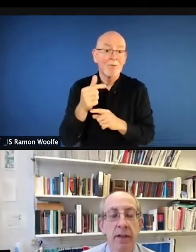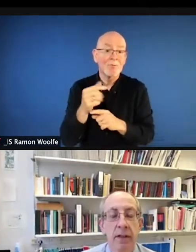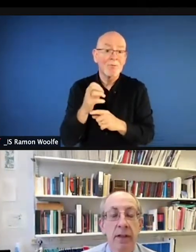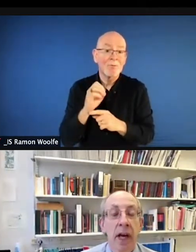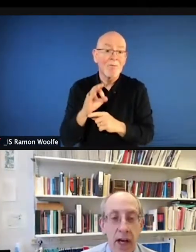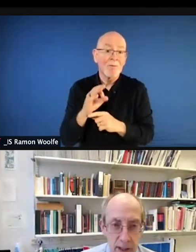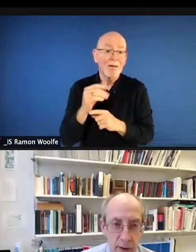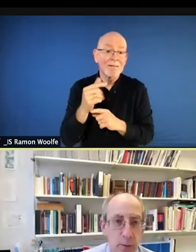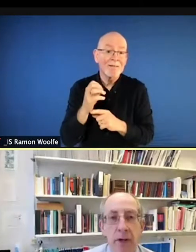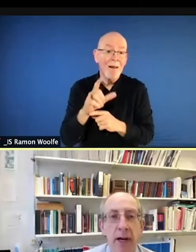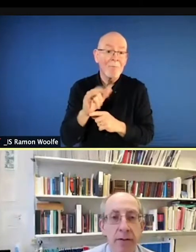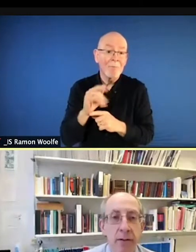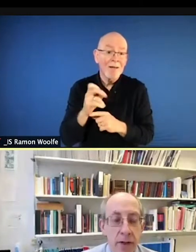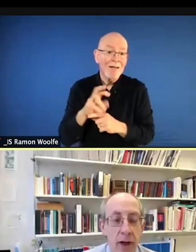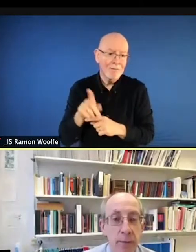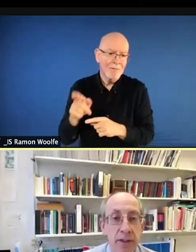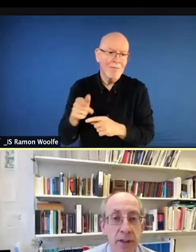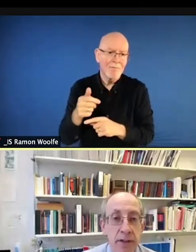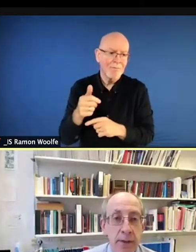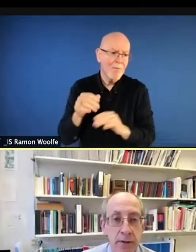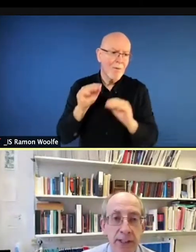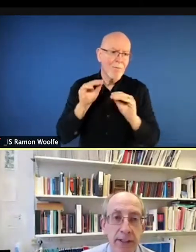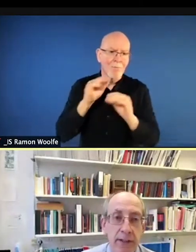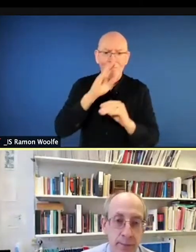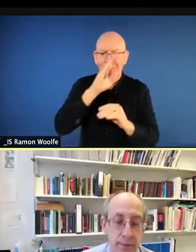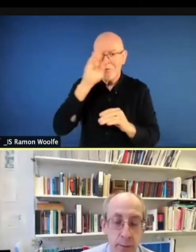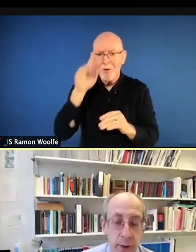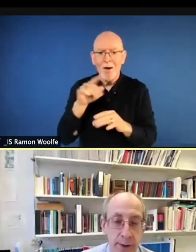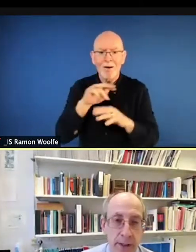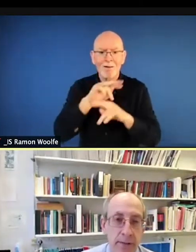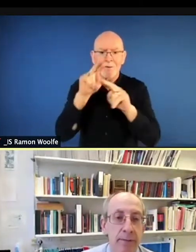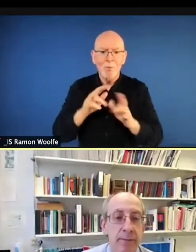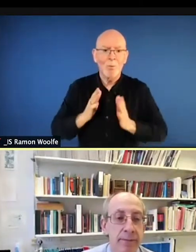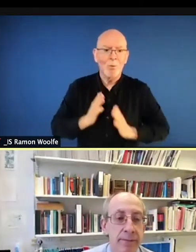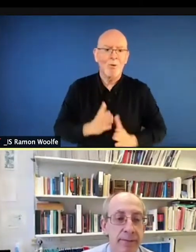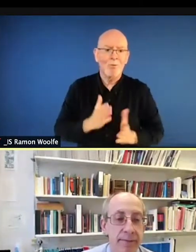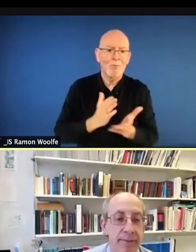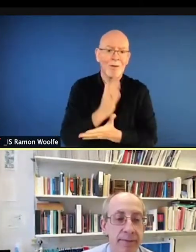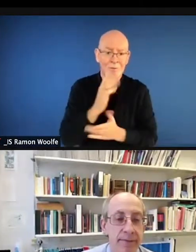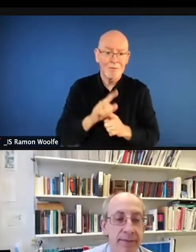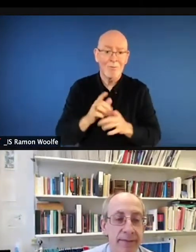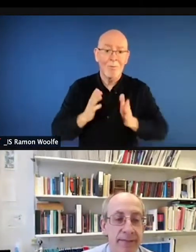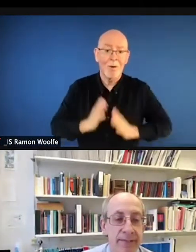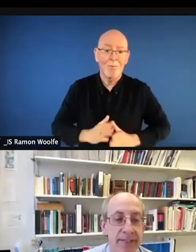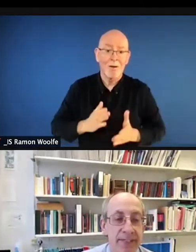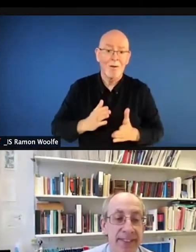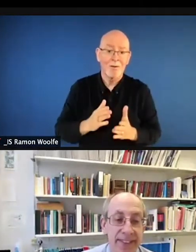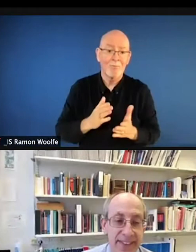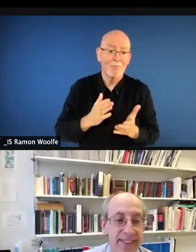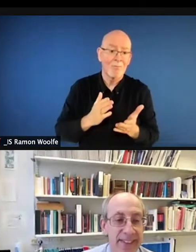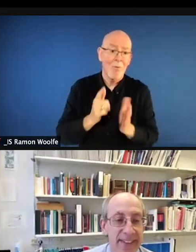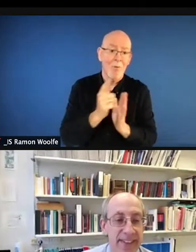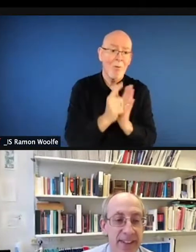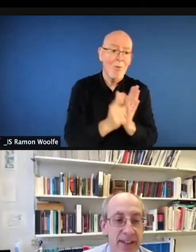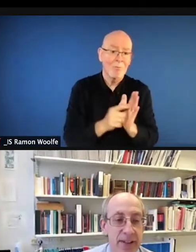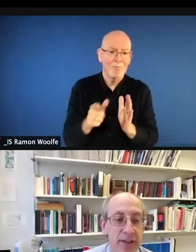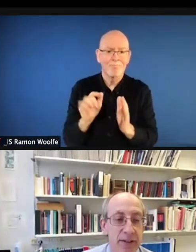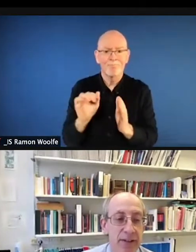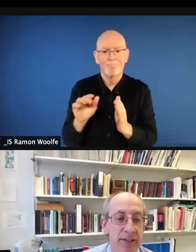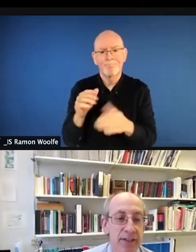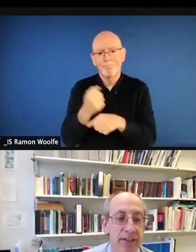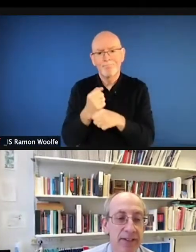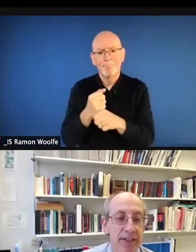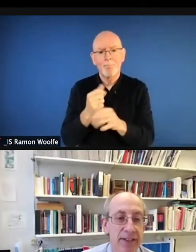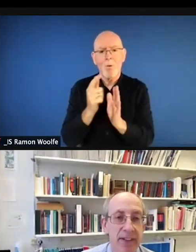us, Jeff. Hello. I hope it's going to be a great webinar. As do I. Welcome. And